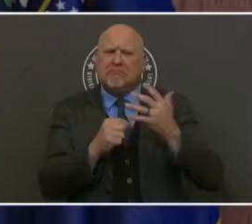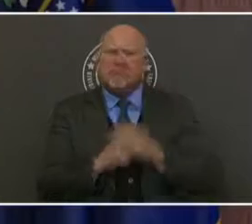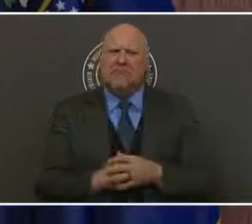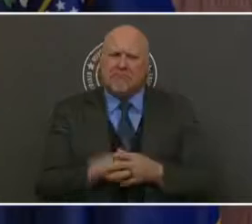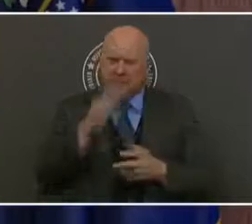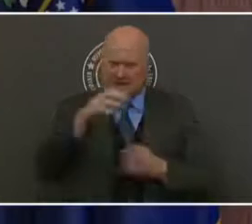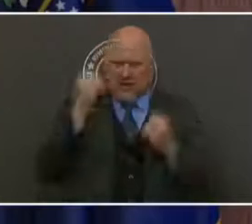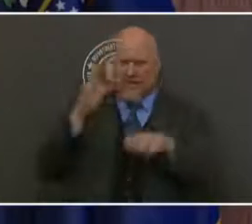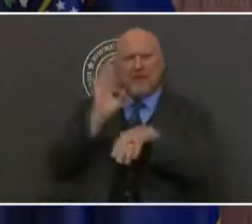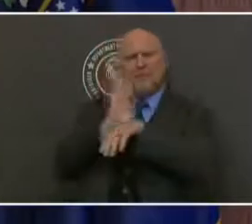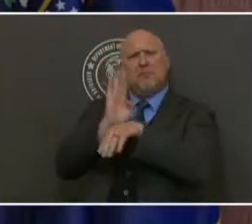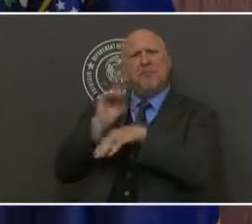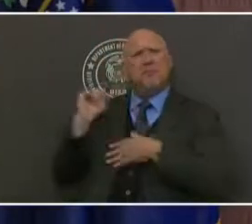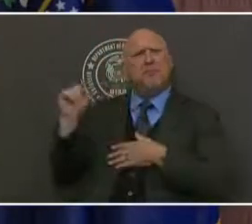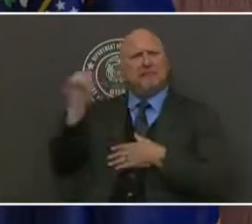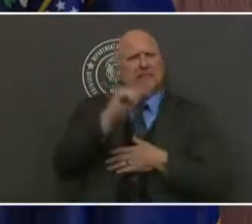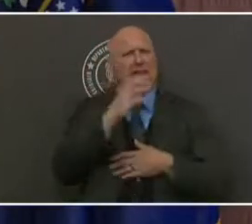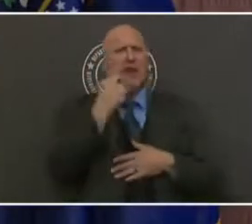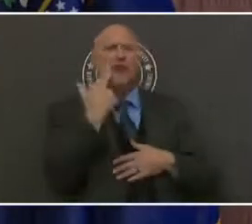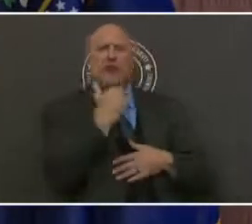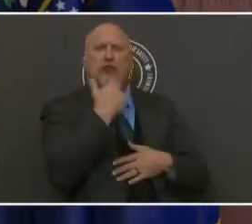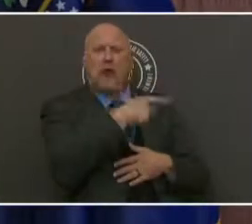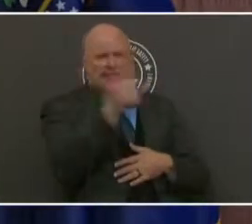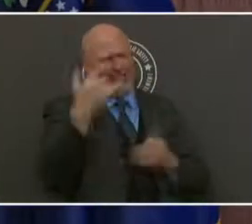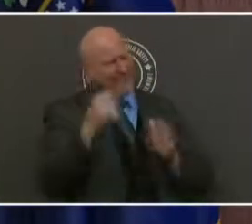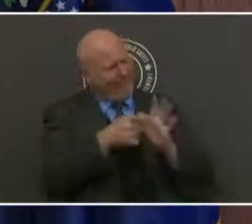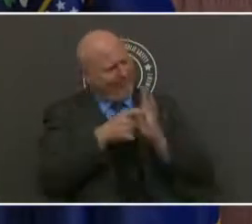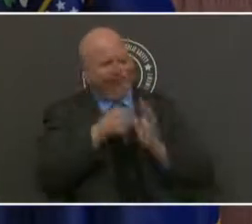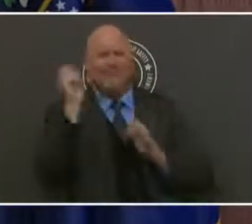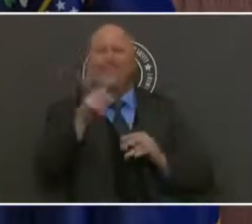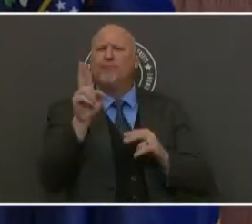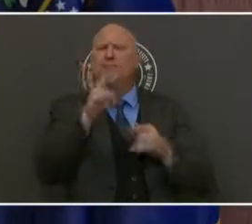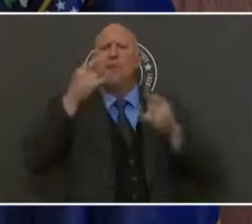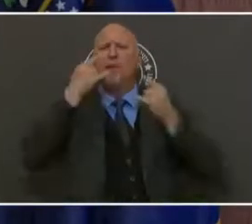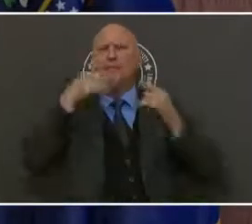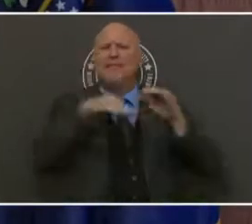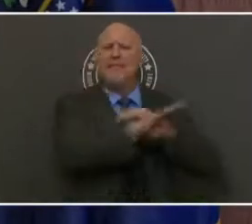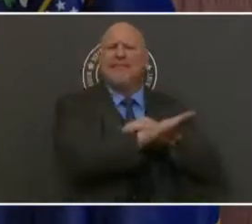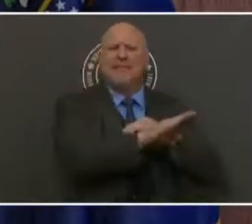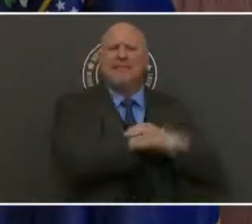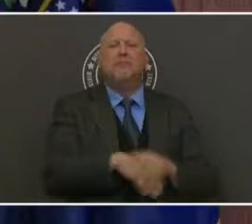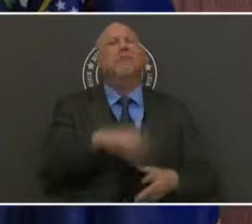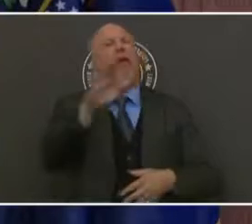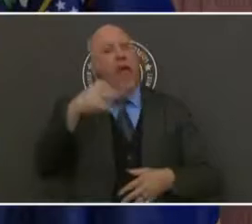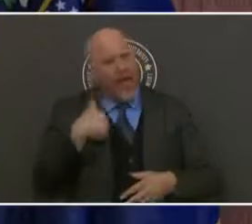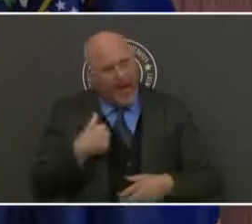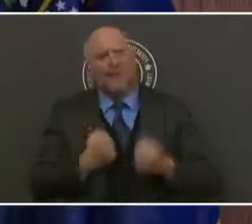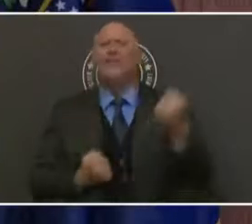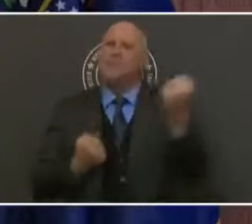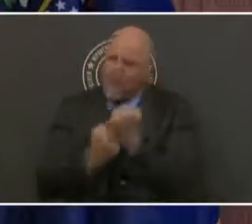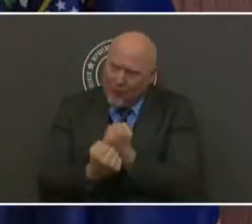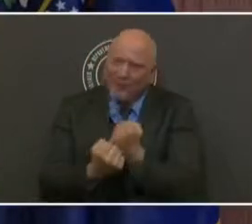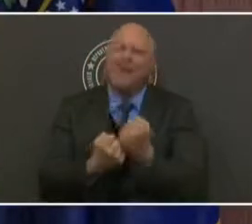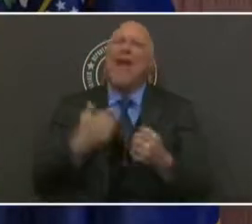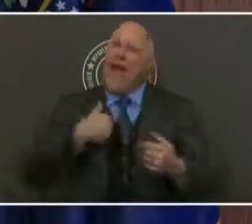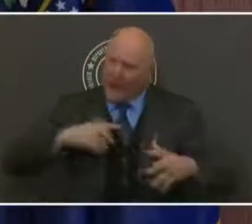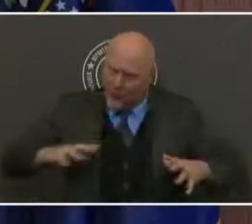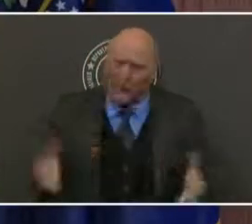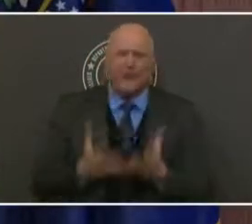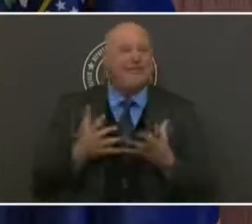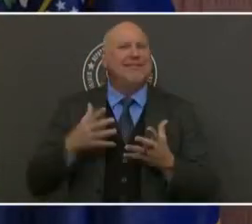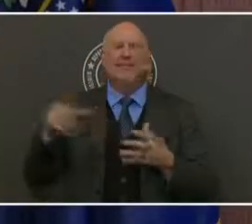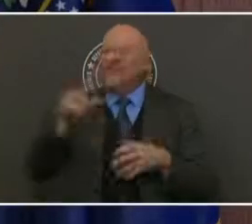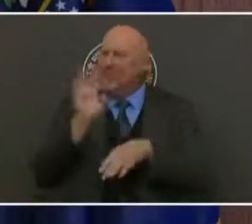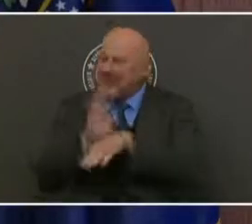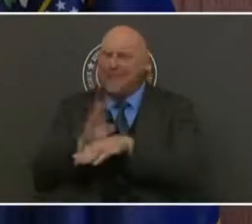course, we've seen that with masks now. We have gotten questions around mass gatherings. There are no